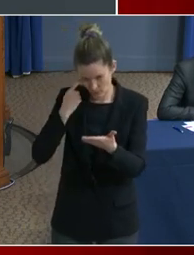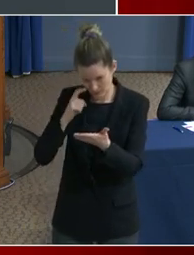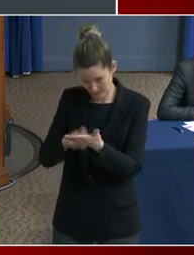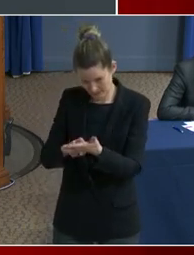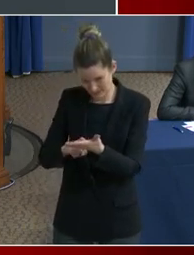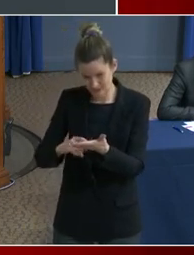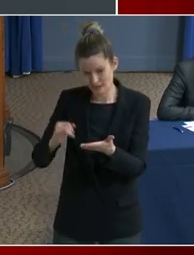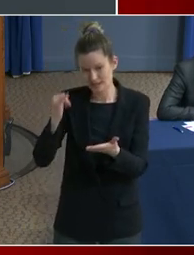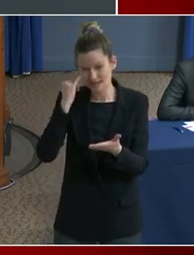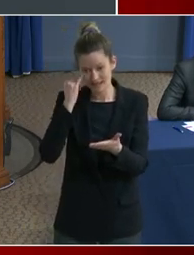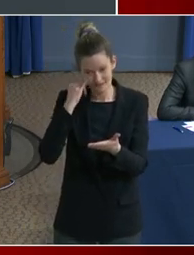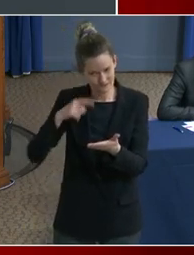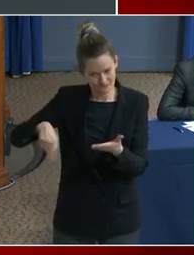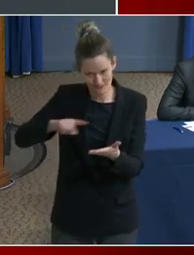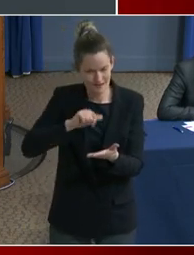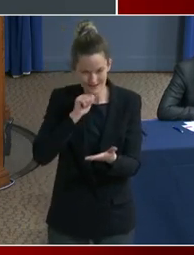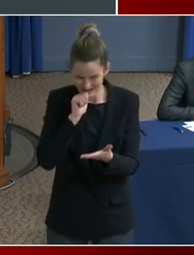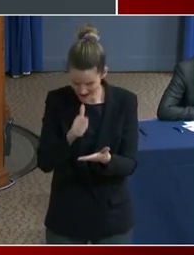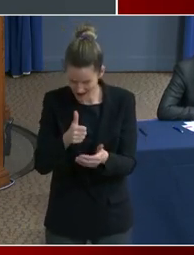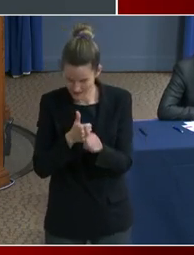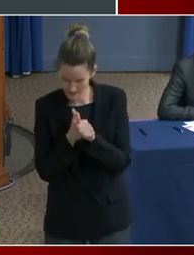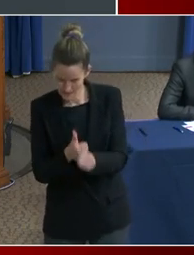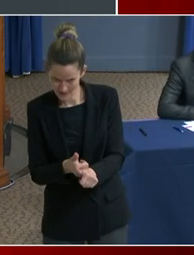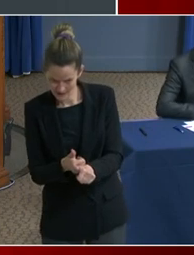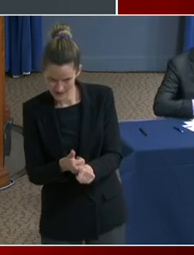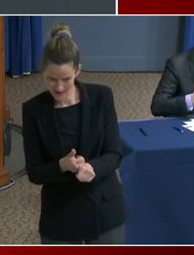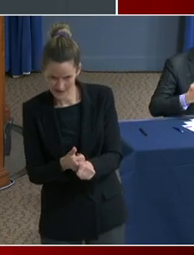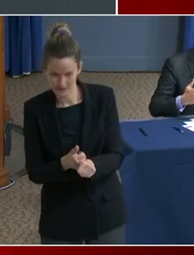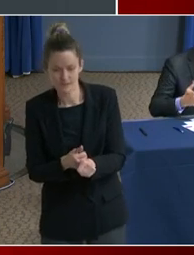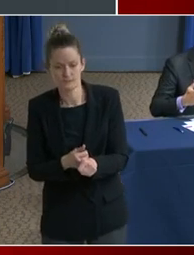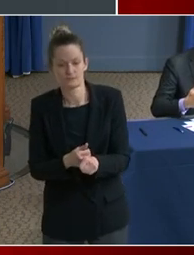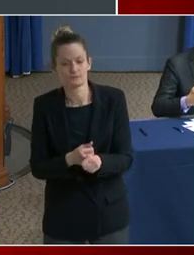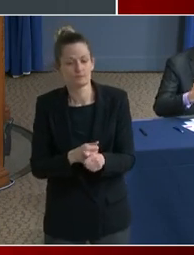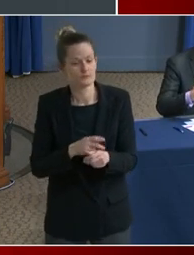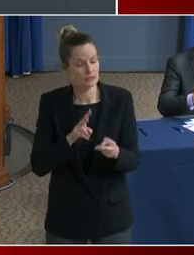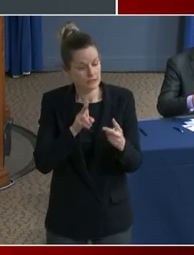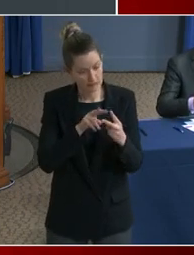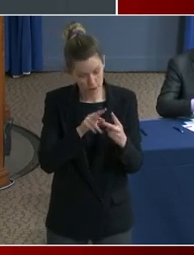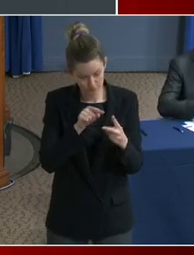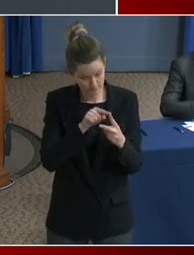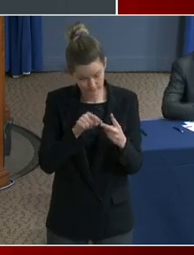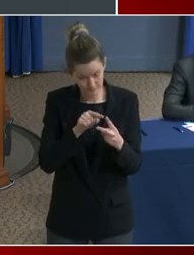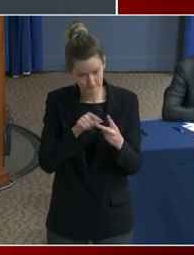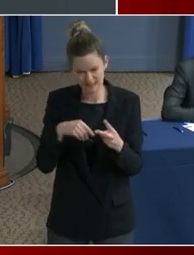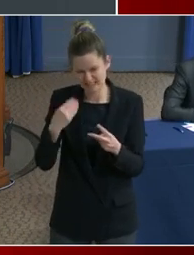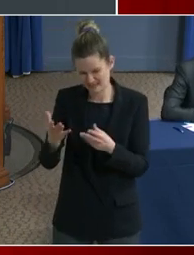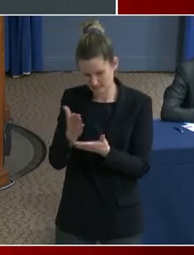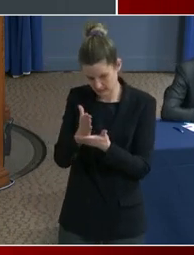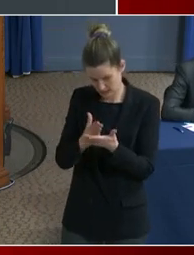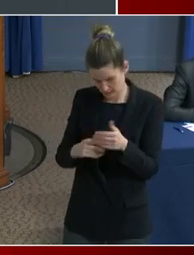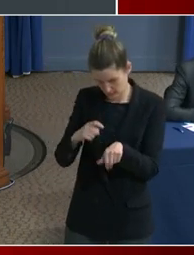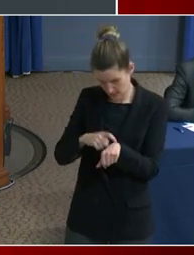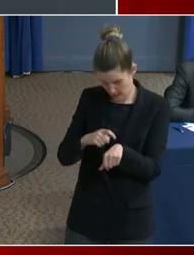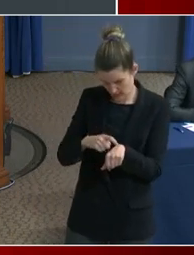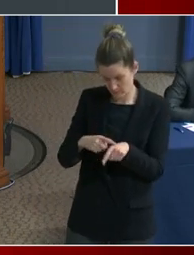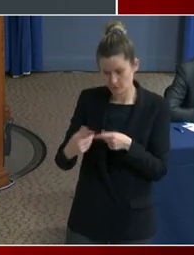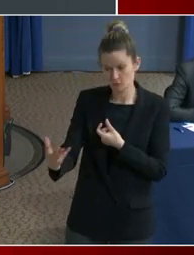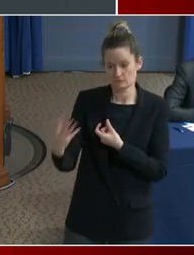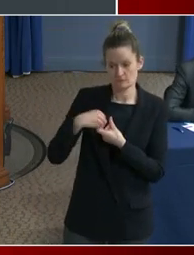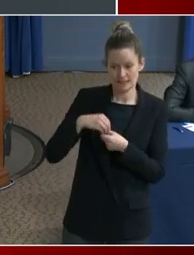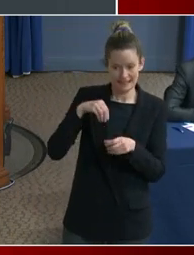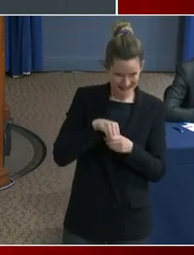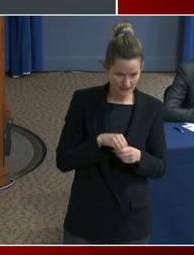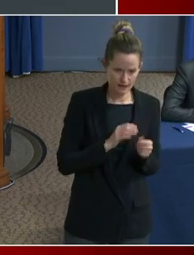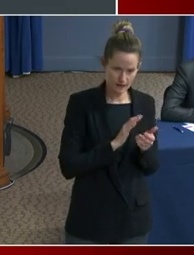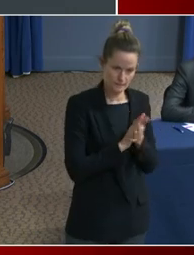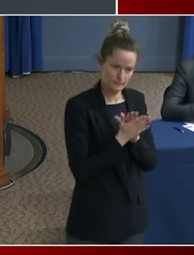often a large number, do go in, either get in compliance or, and I've said this before in these settings, that there's some people who've been vaccinated